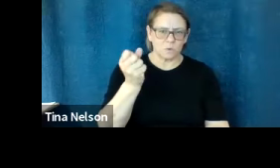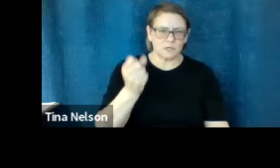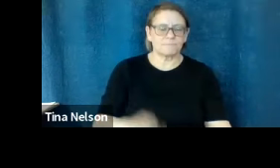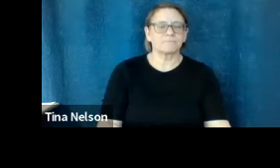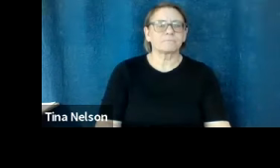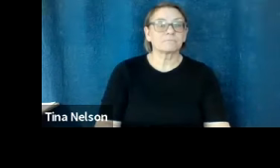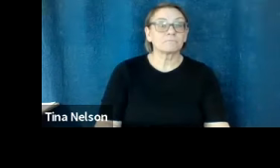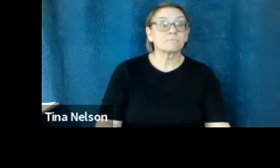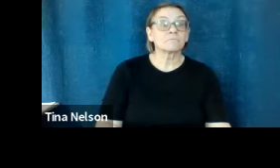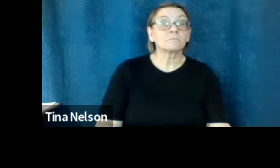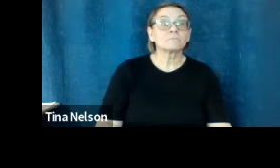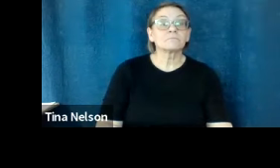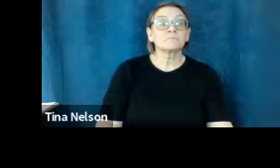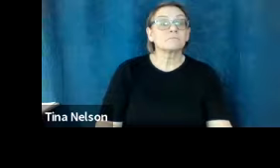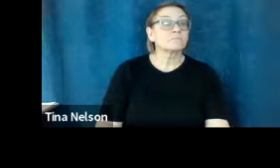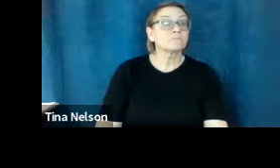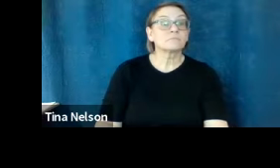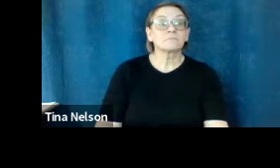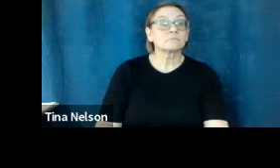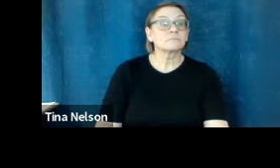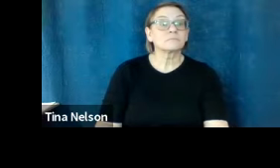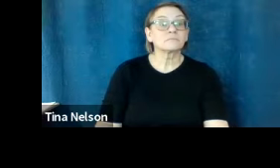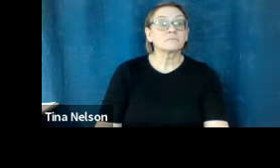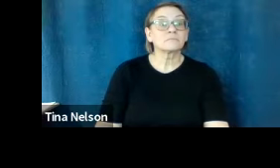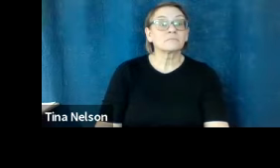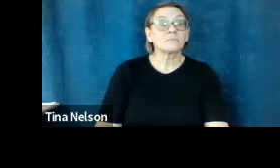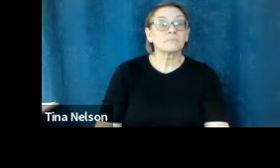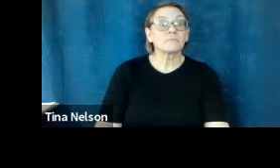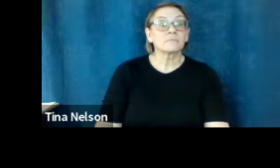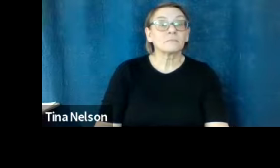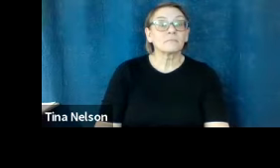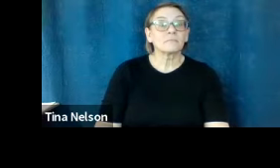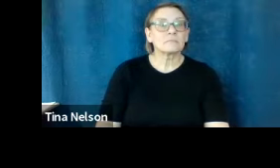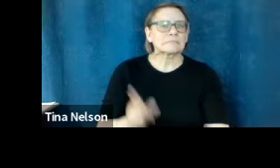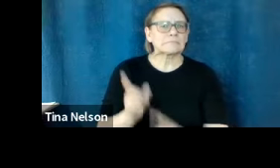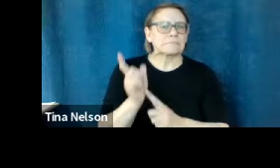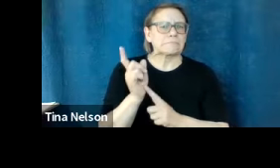Is that okay? It's getting there. Take a moment.